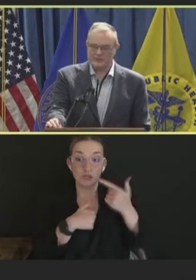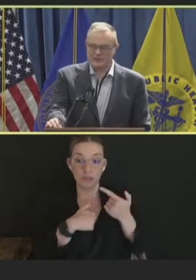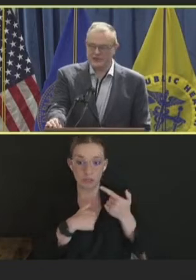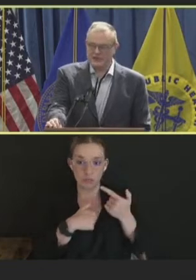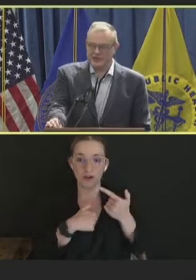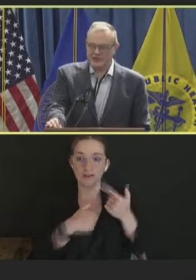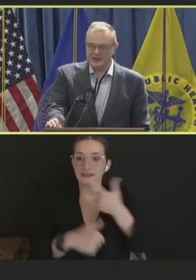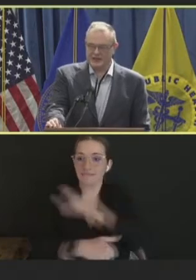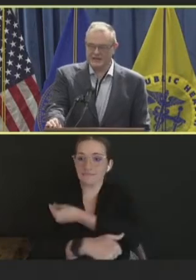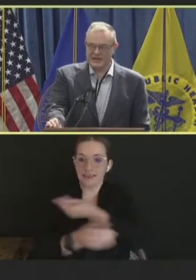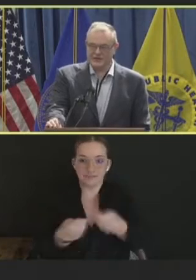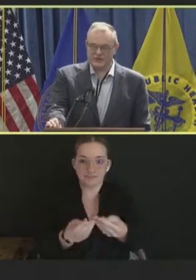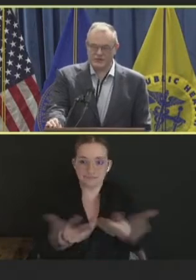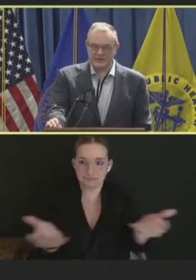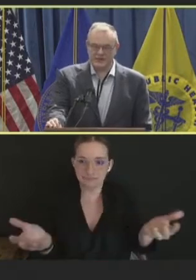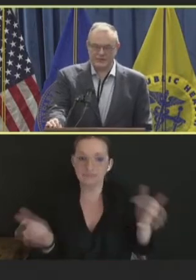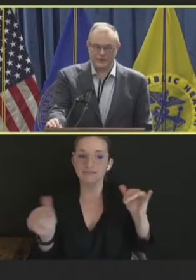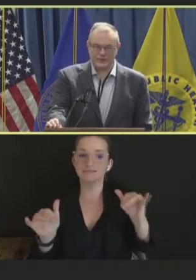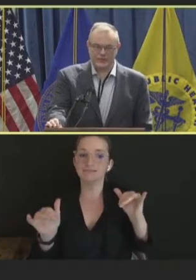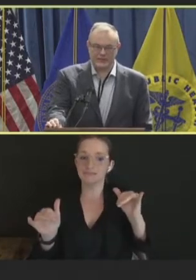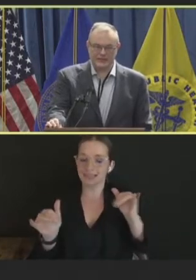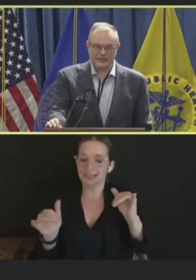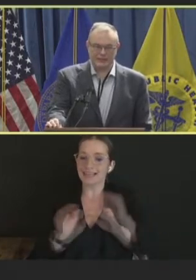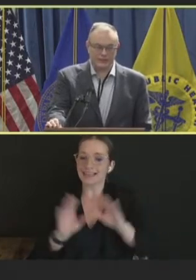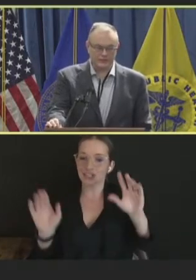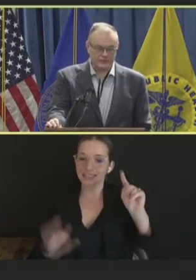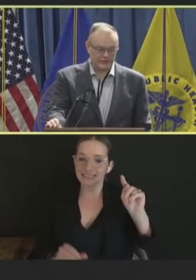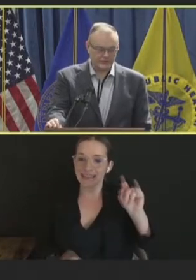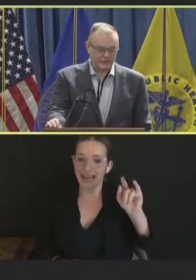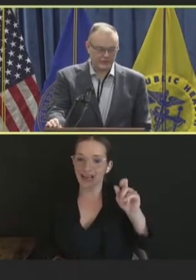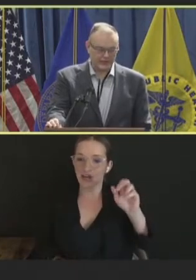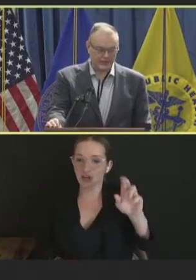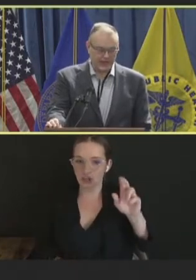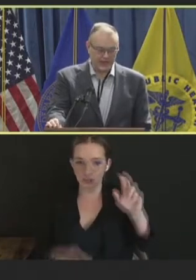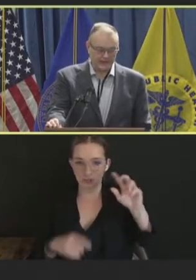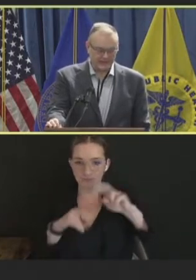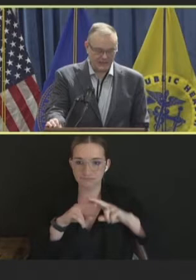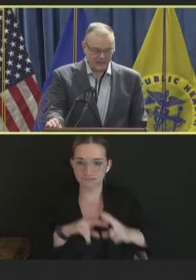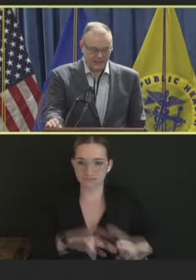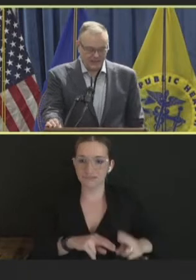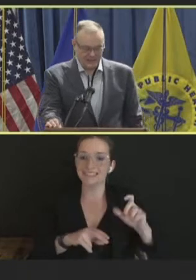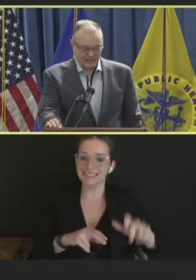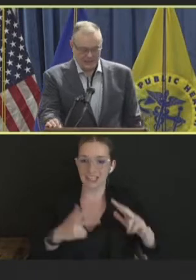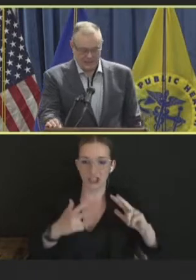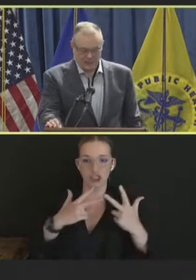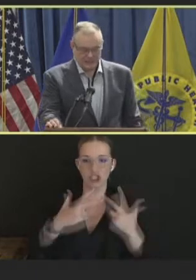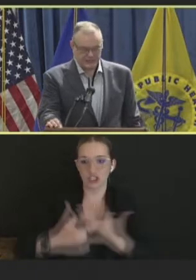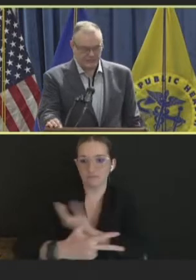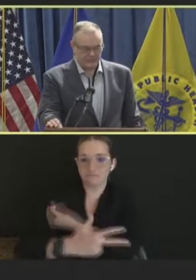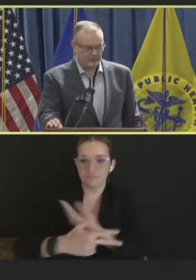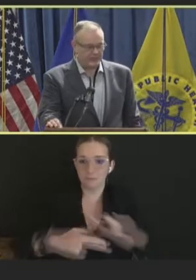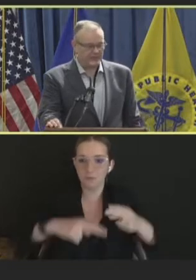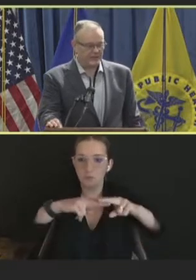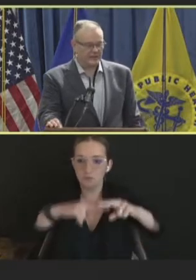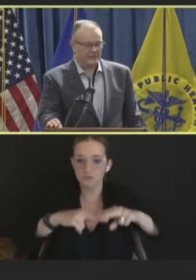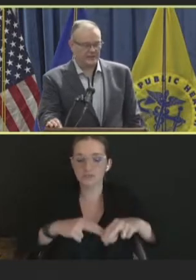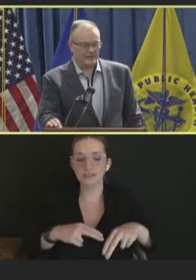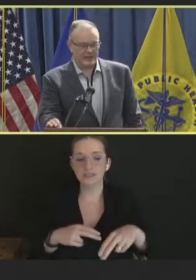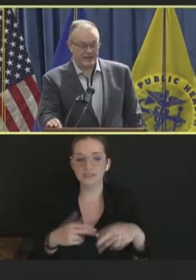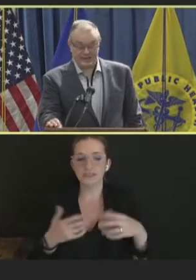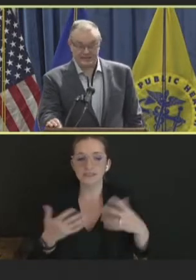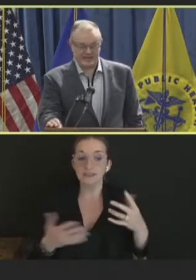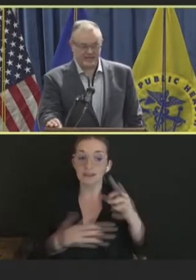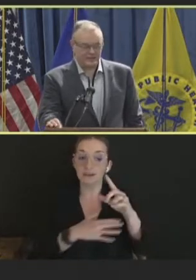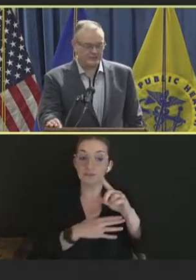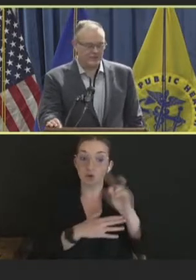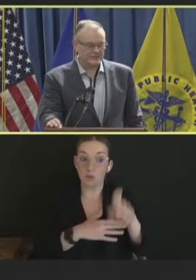that titers were decreasing. We would need a booster. And the question is going to be, at